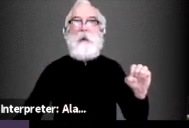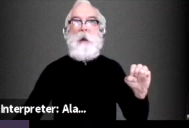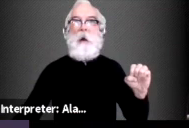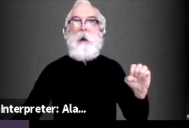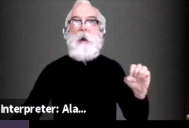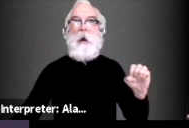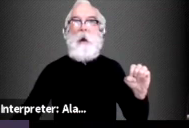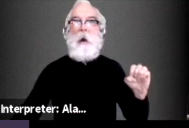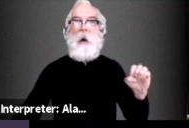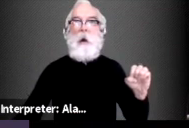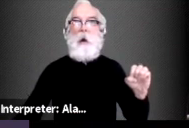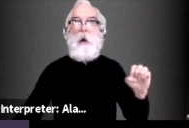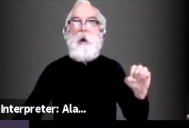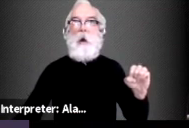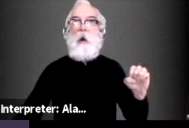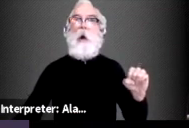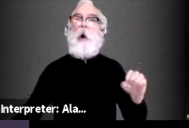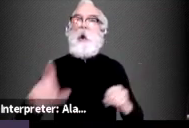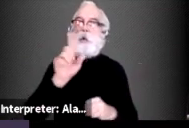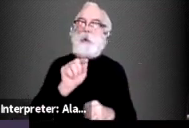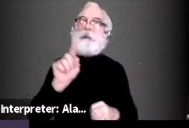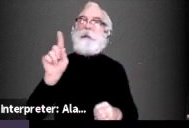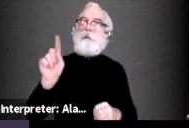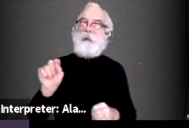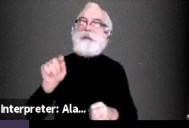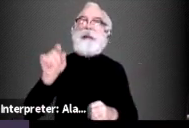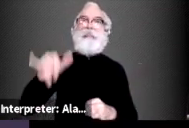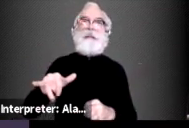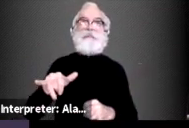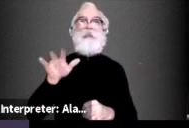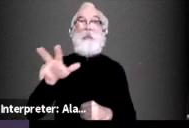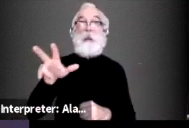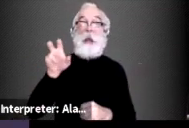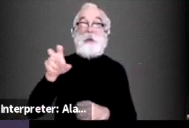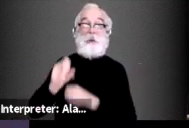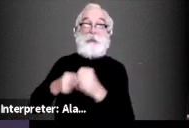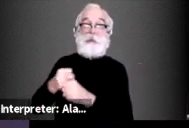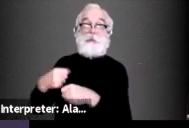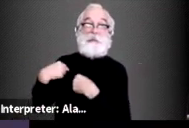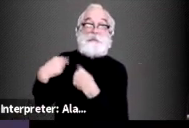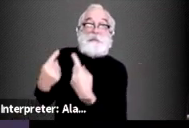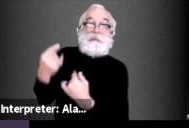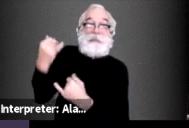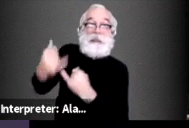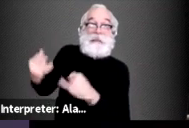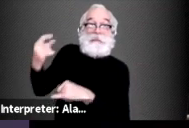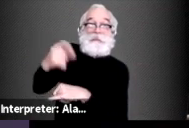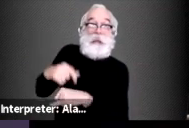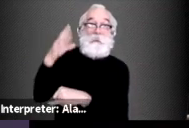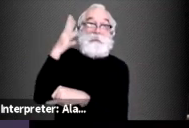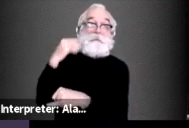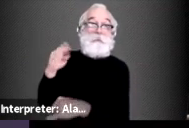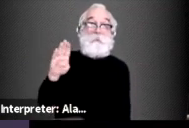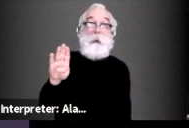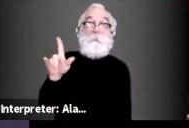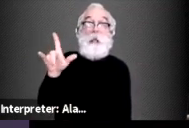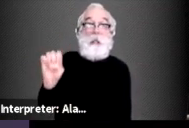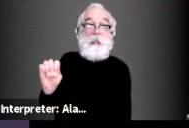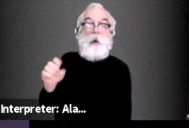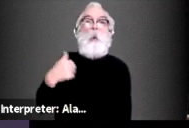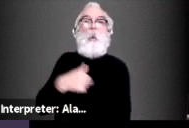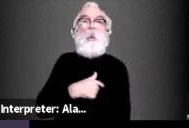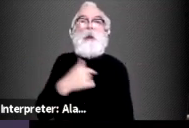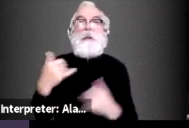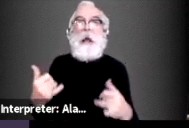the 300th anniversary of these so-called bubbles, and I and my staff are currently working on an online exhibition that not only will